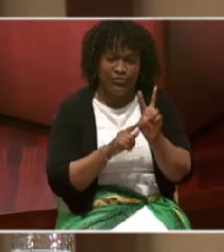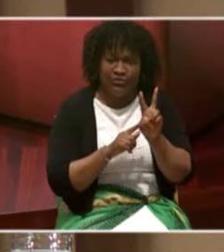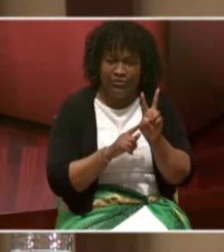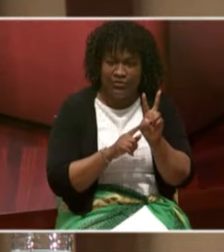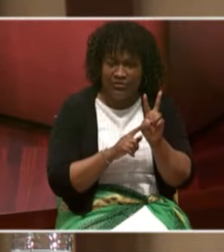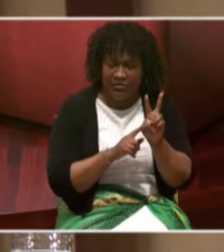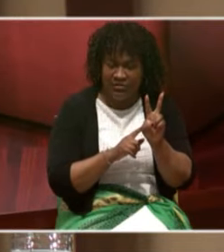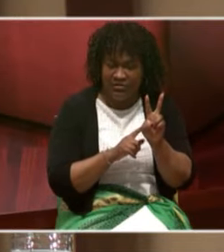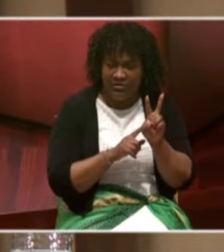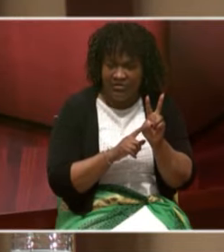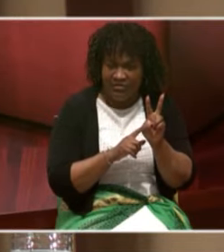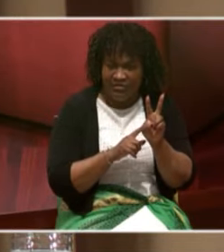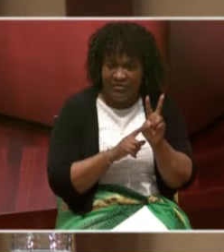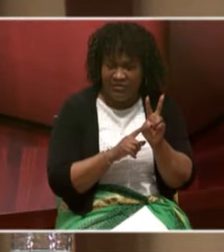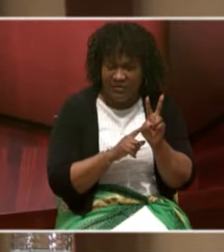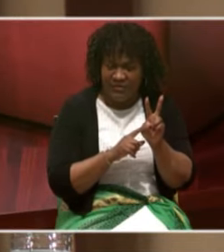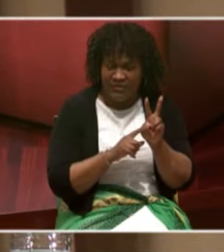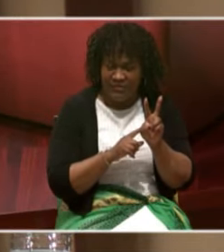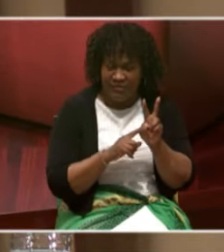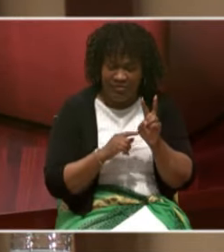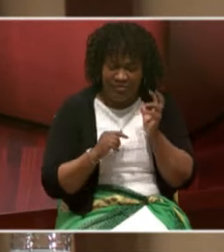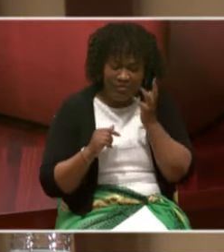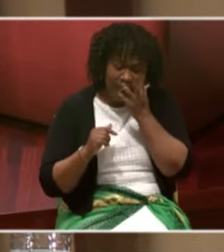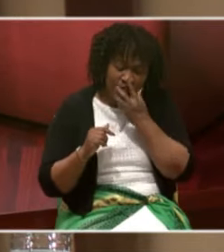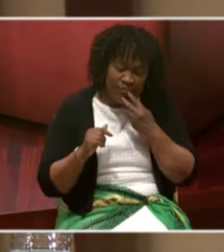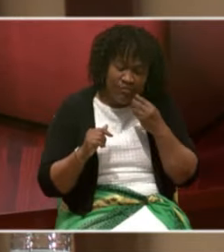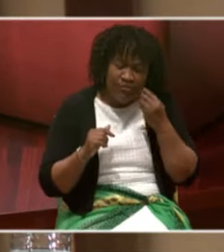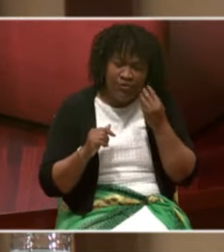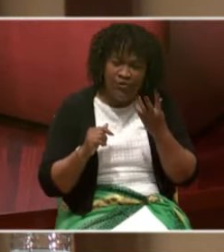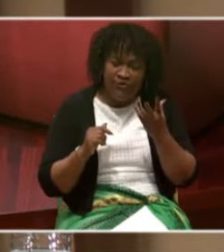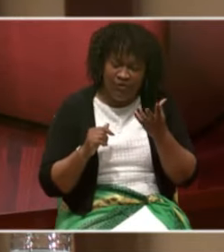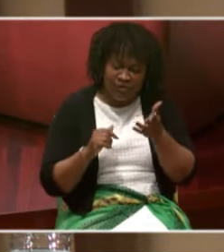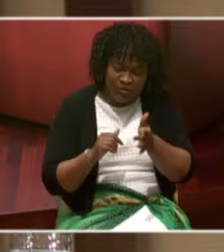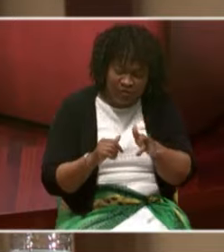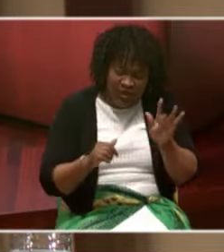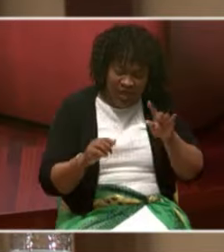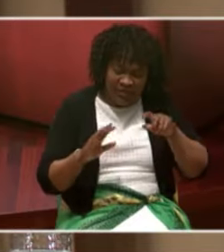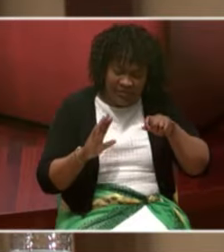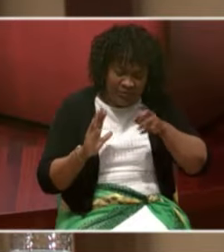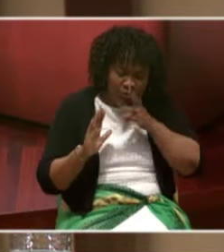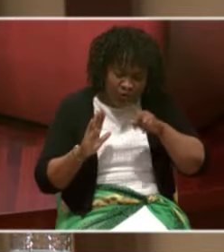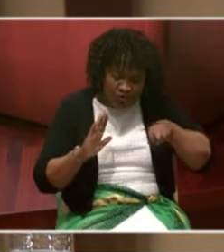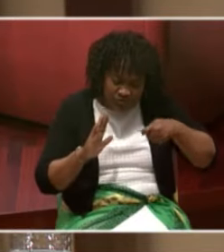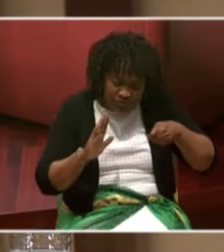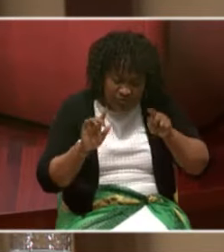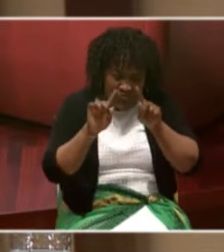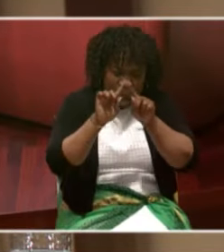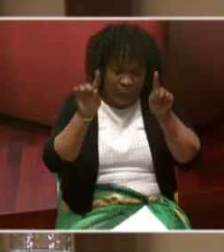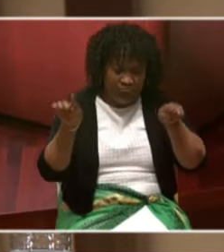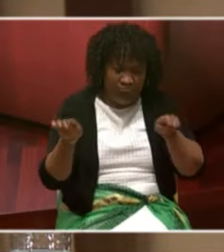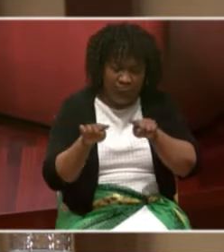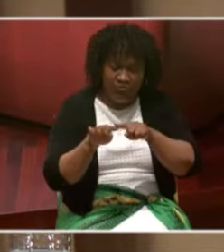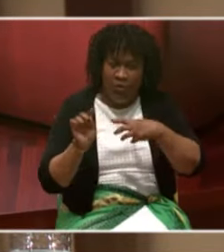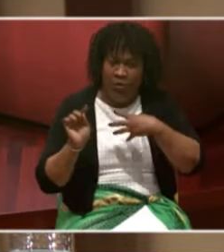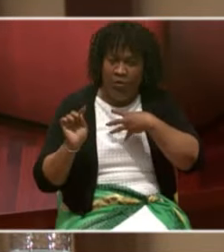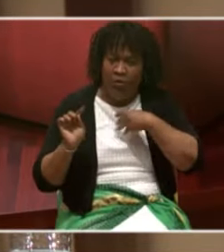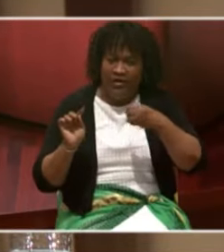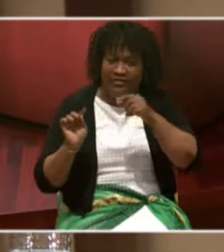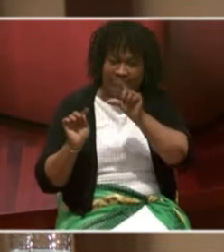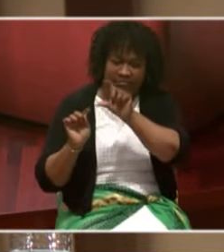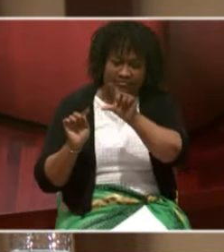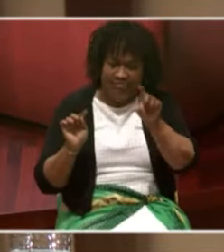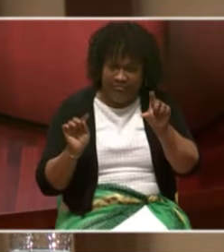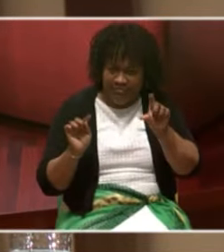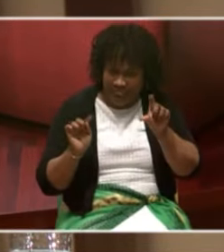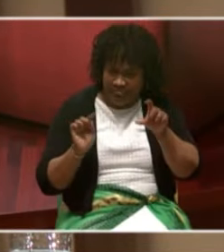We thought this old house was going to blow away. Then one corner of this old house appeared to be lifting. My aunt had us to walk